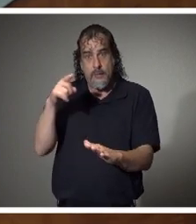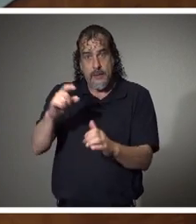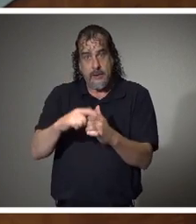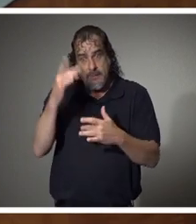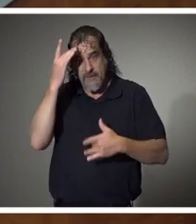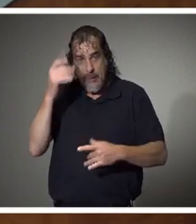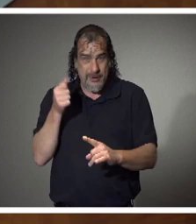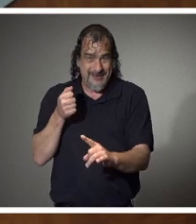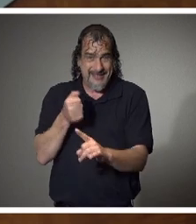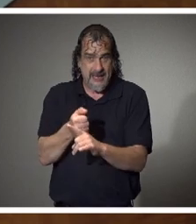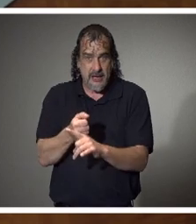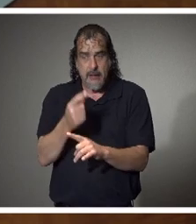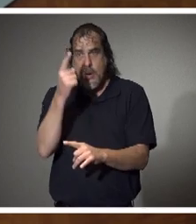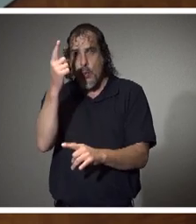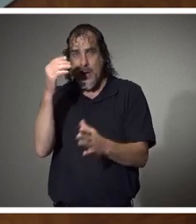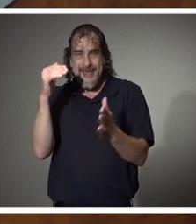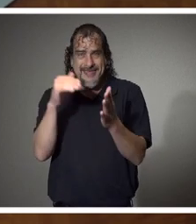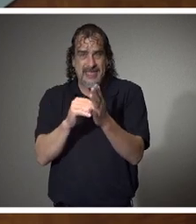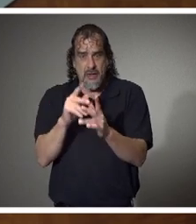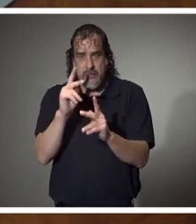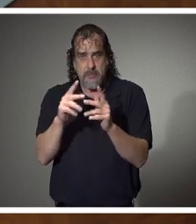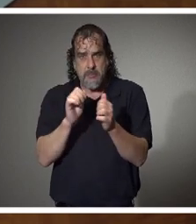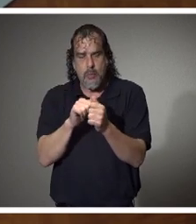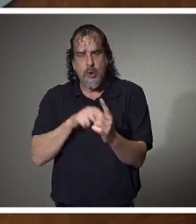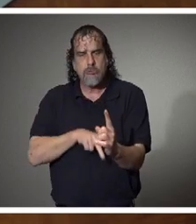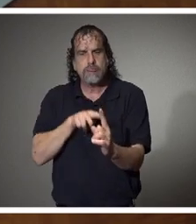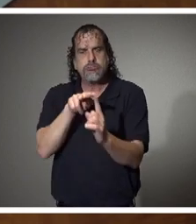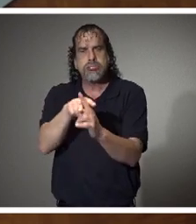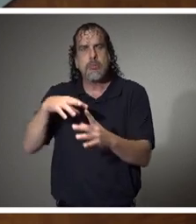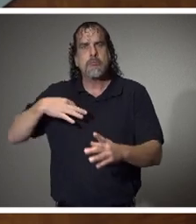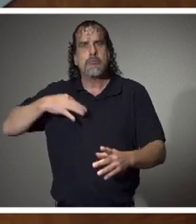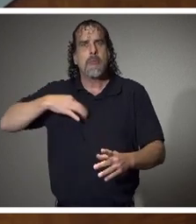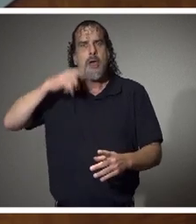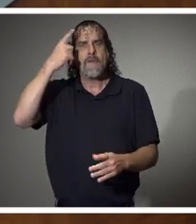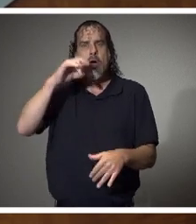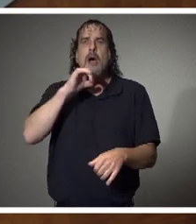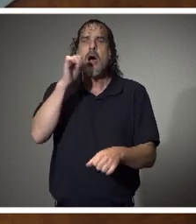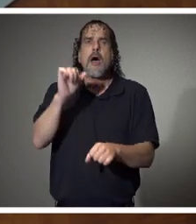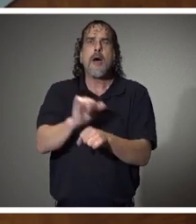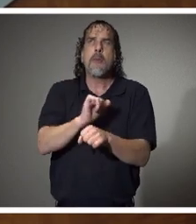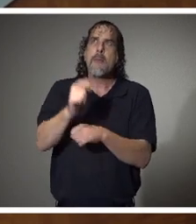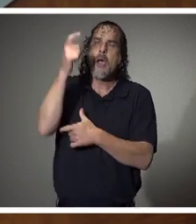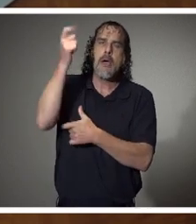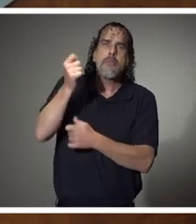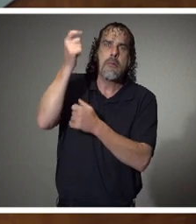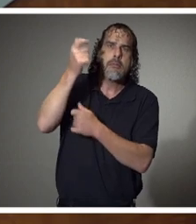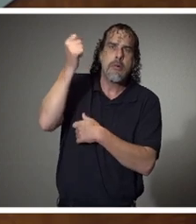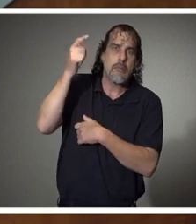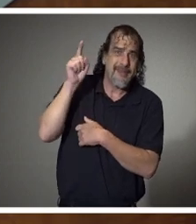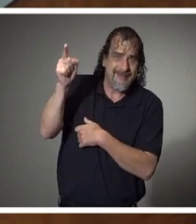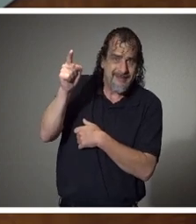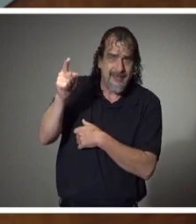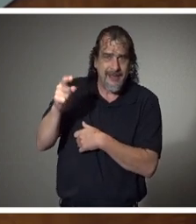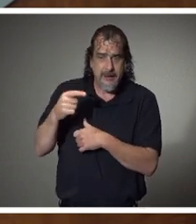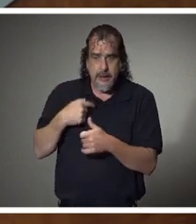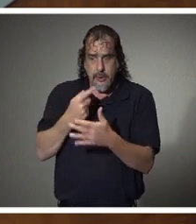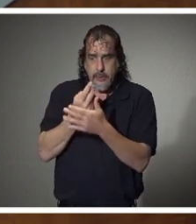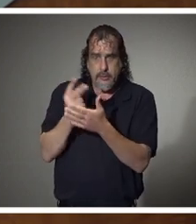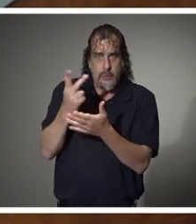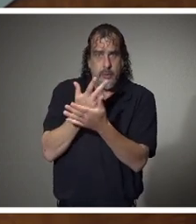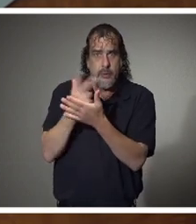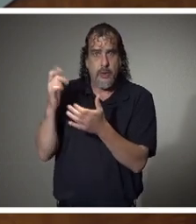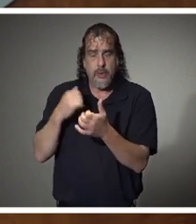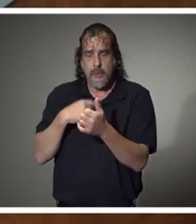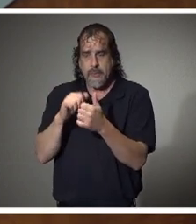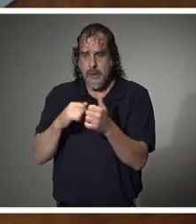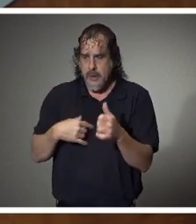about 1,000 Mississippians would apply for unemployment assistance. In the past few weeks alone, we have seen